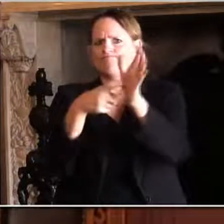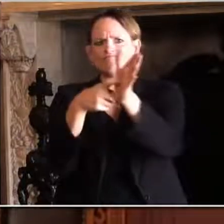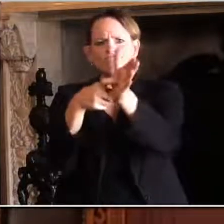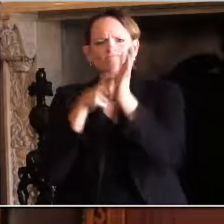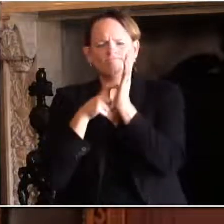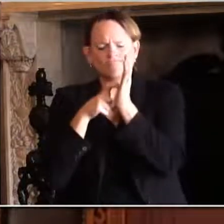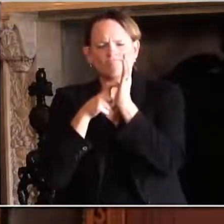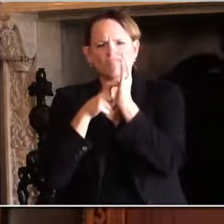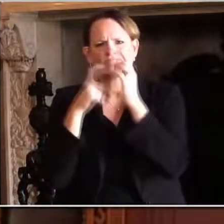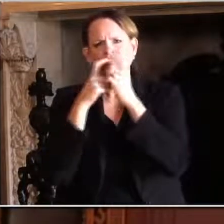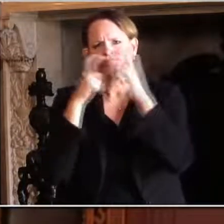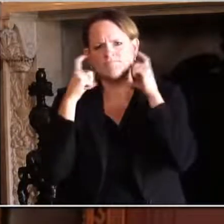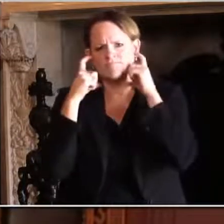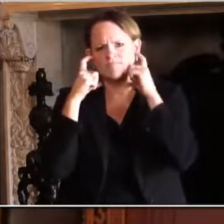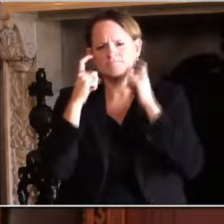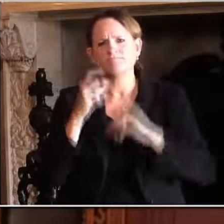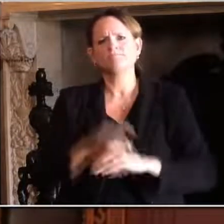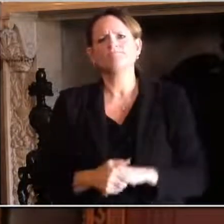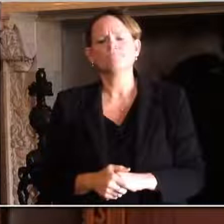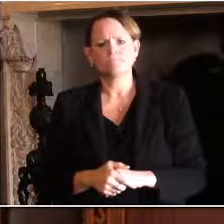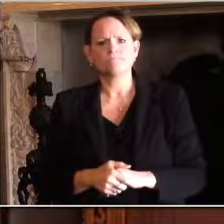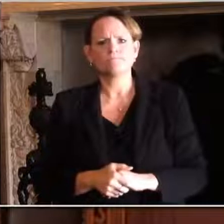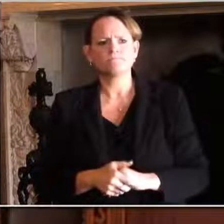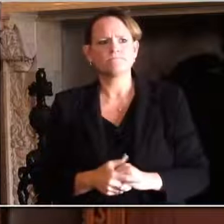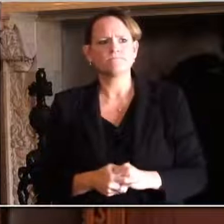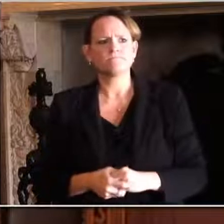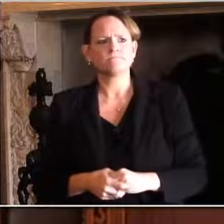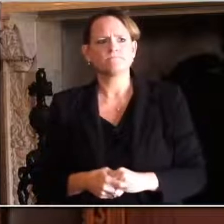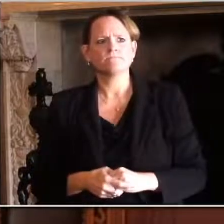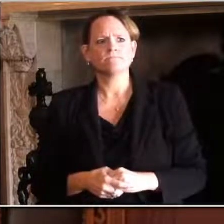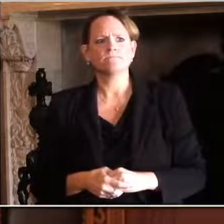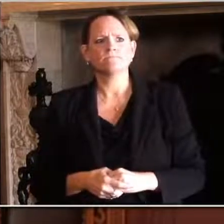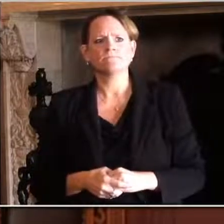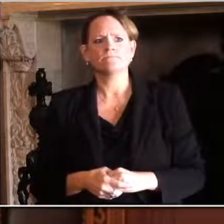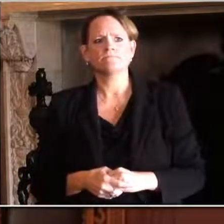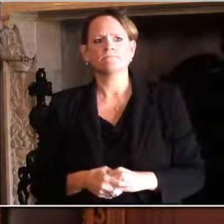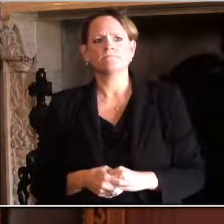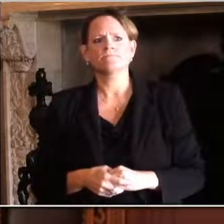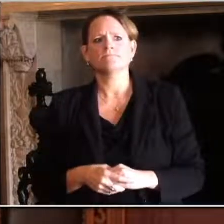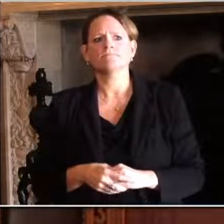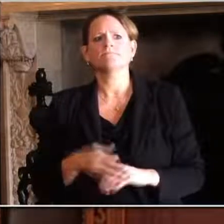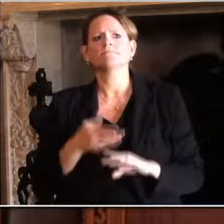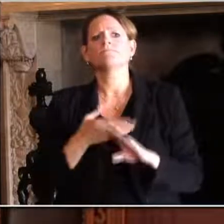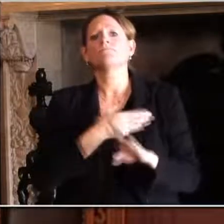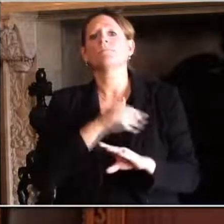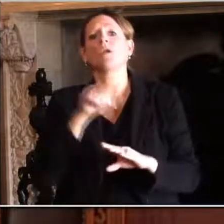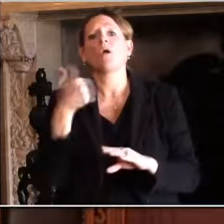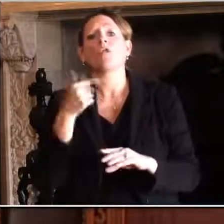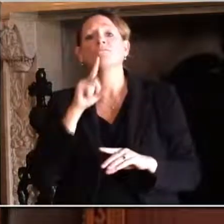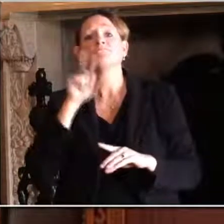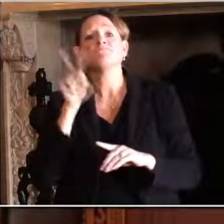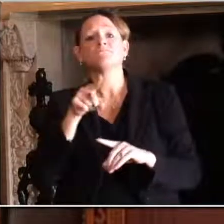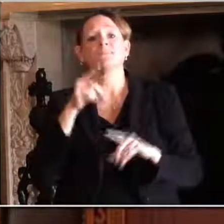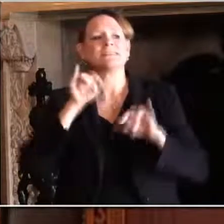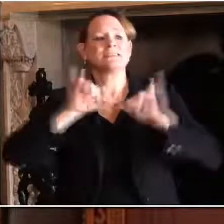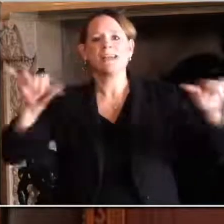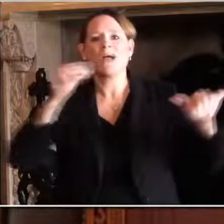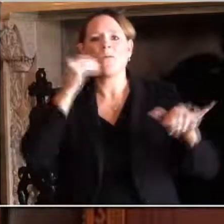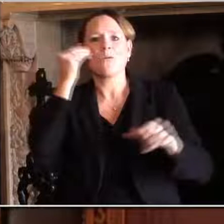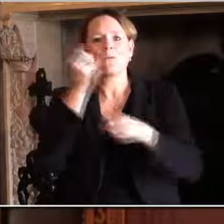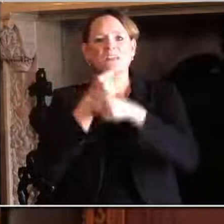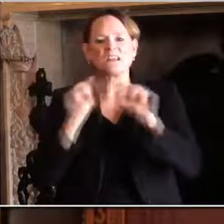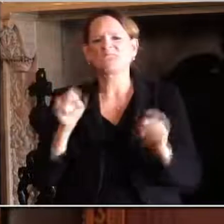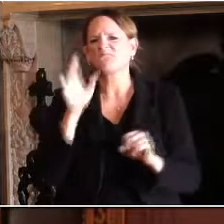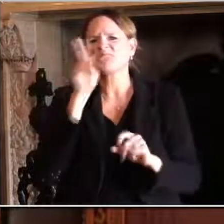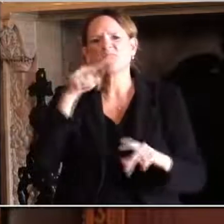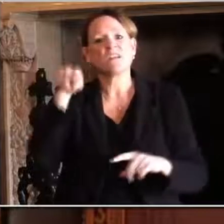compliance. During the Safer at Home order, there were people that flaunted that, and there were sheriffs that said we're not going